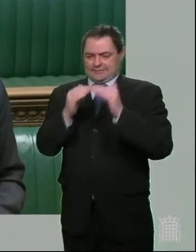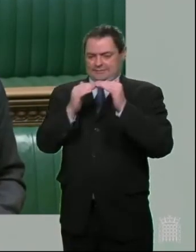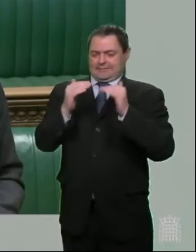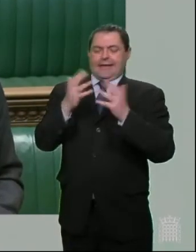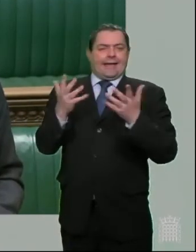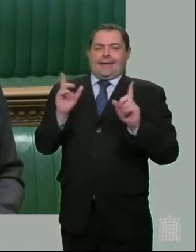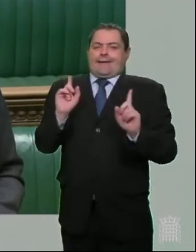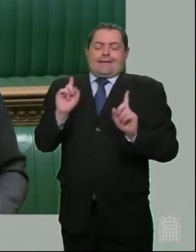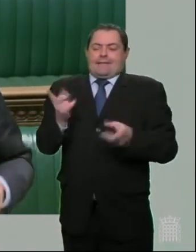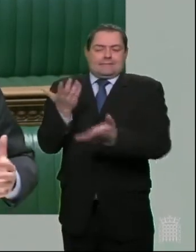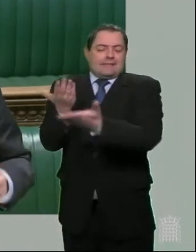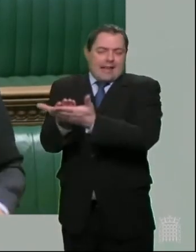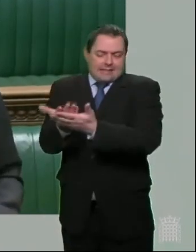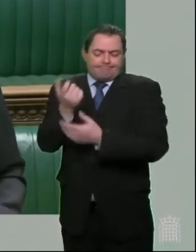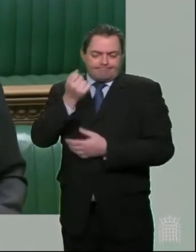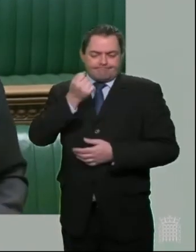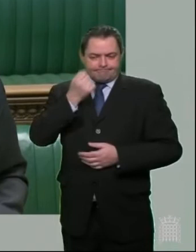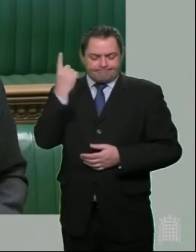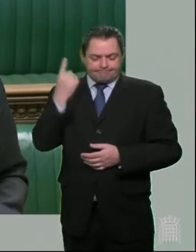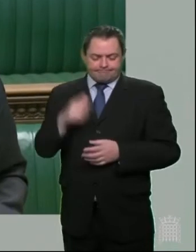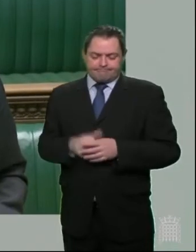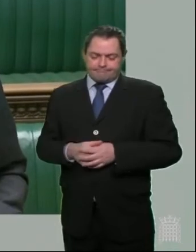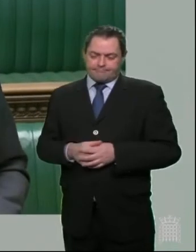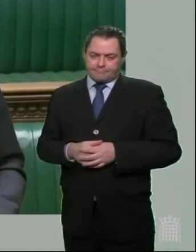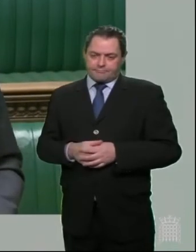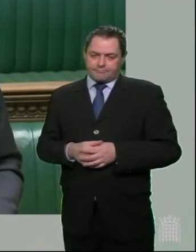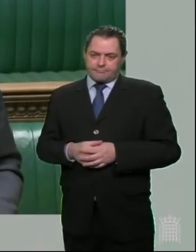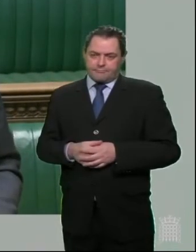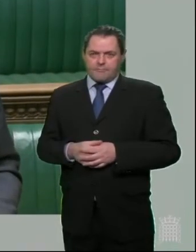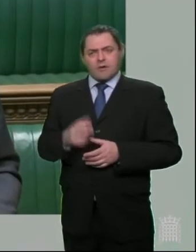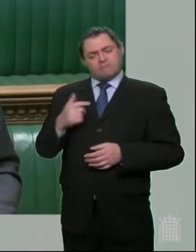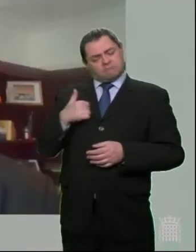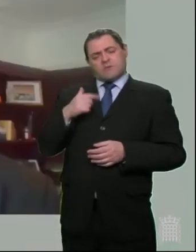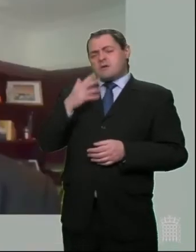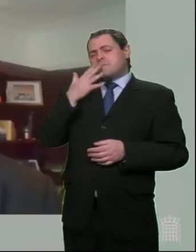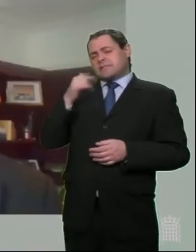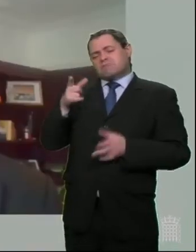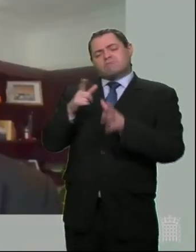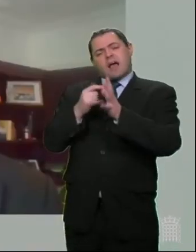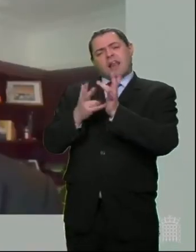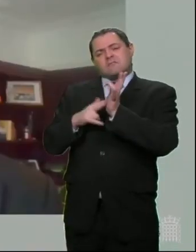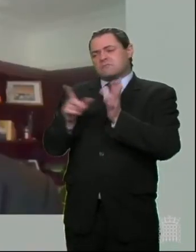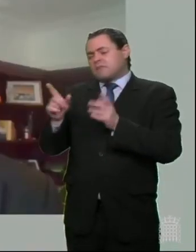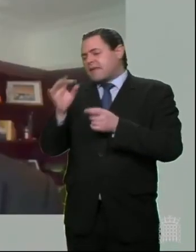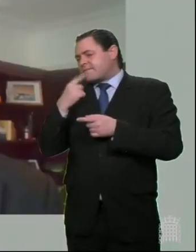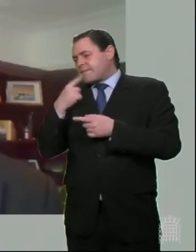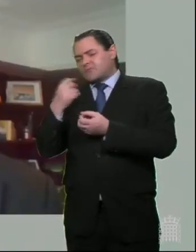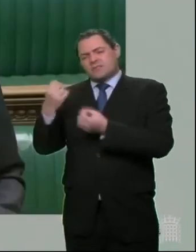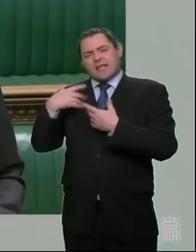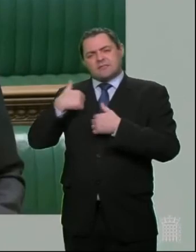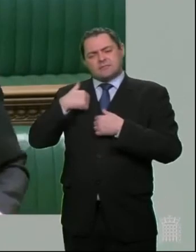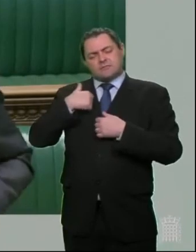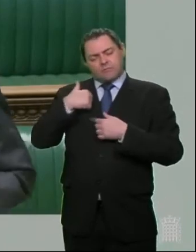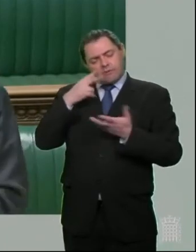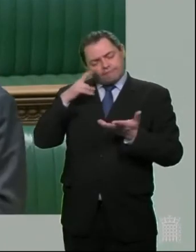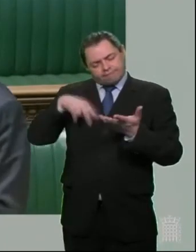of the support that we've offered. I'd invite him to send the details of Alison's case to us, and we'll see what we can